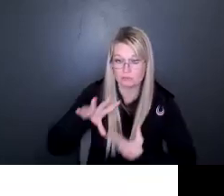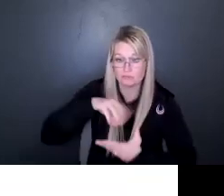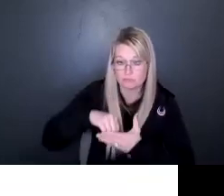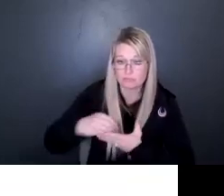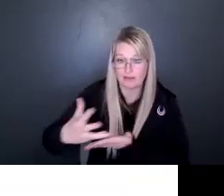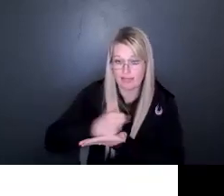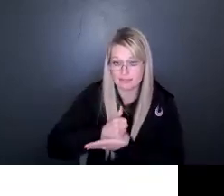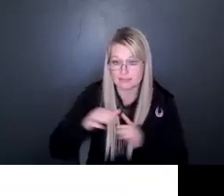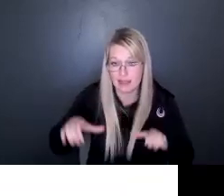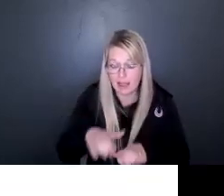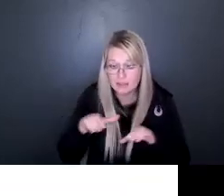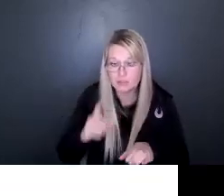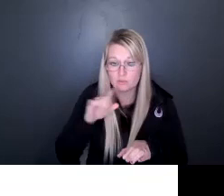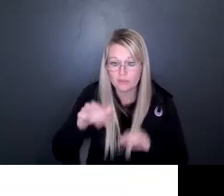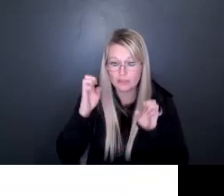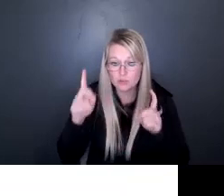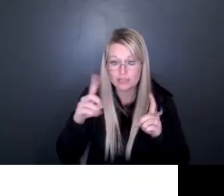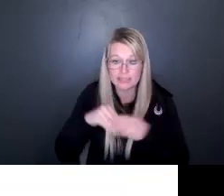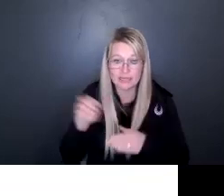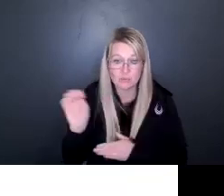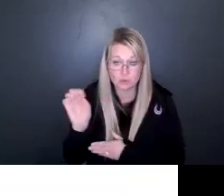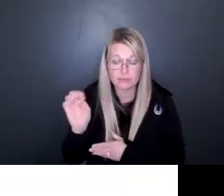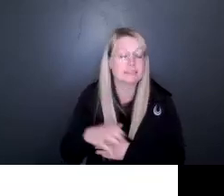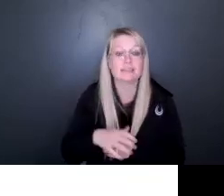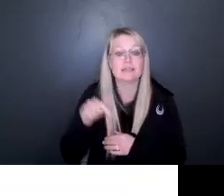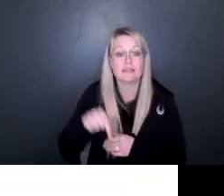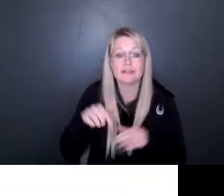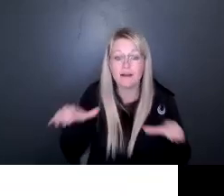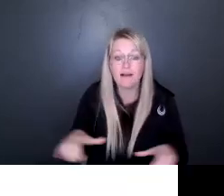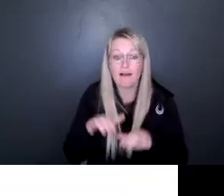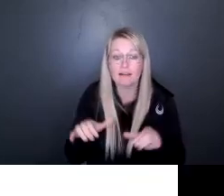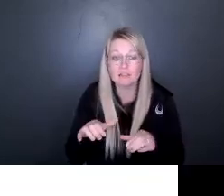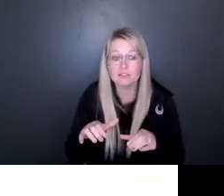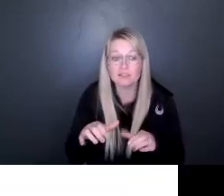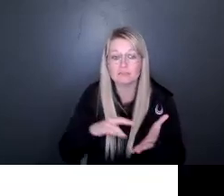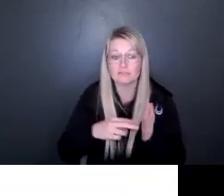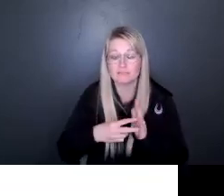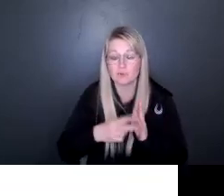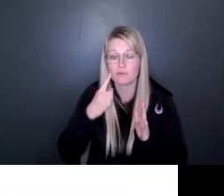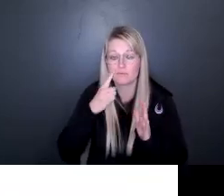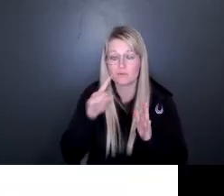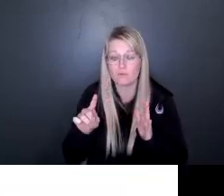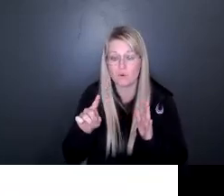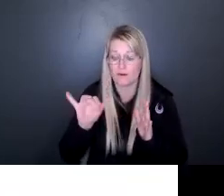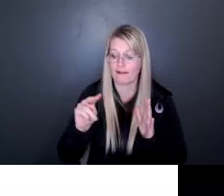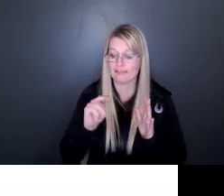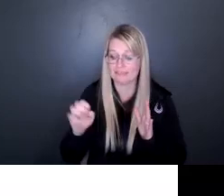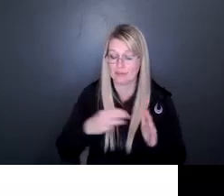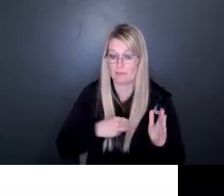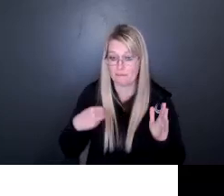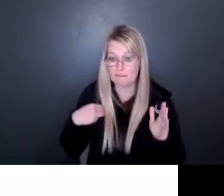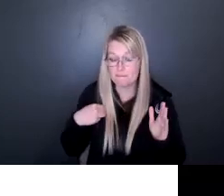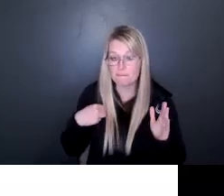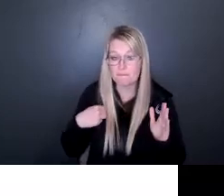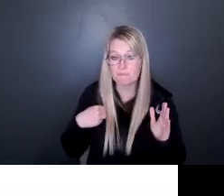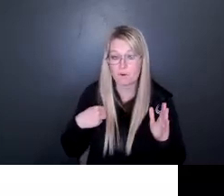collective action for inclusive education and emergencies. These actions are intended to be done through INEE member bodies,